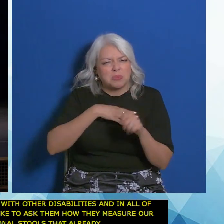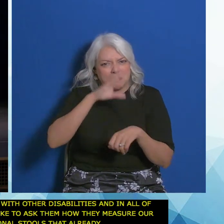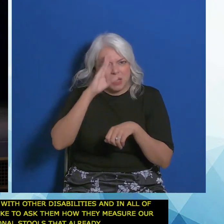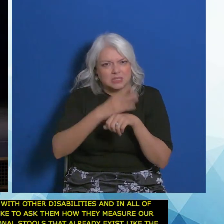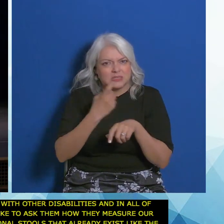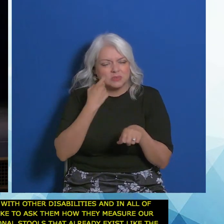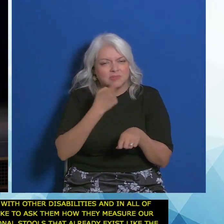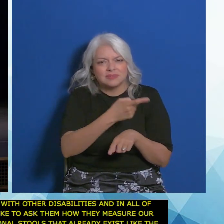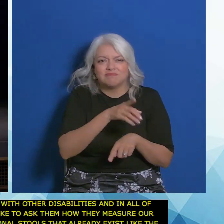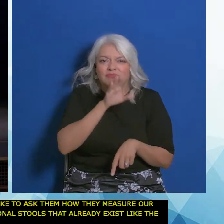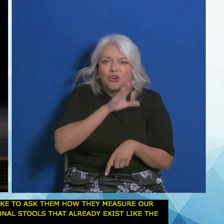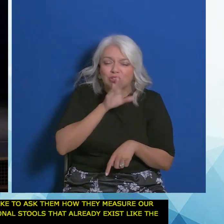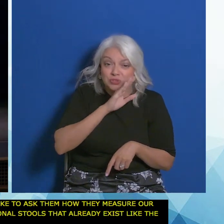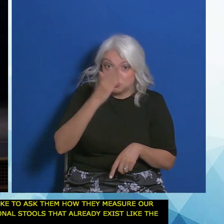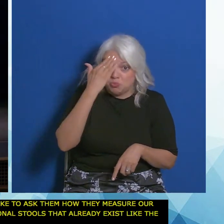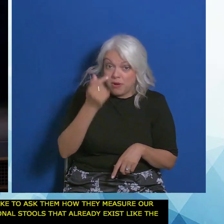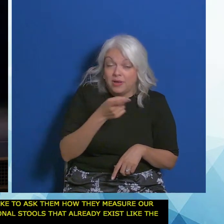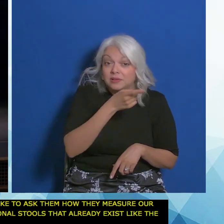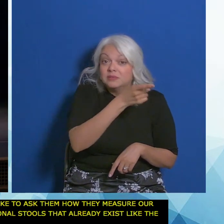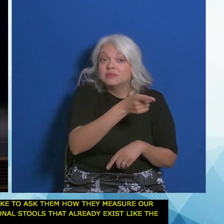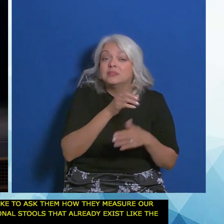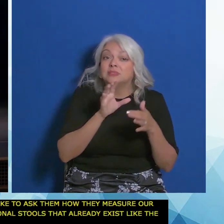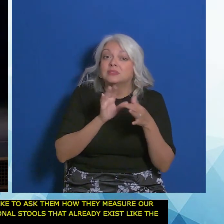was frustrated because he said he